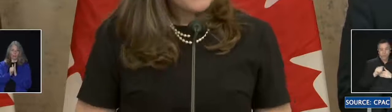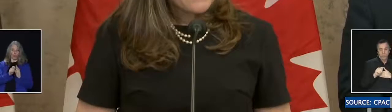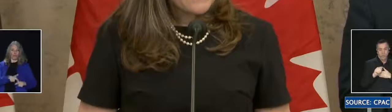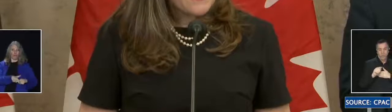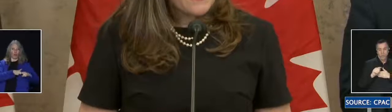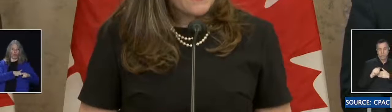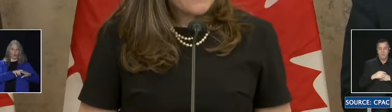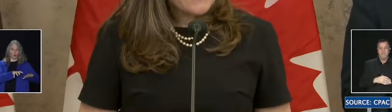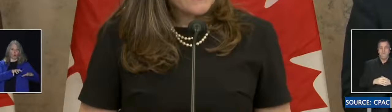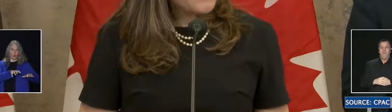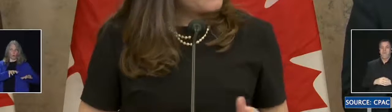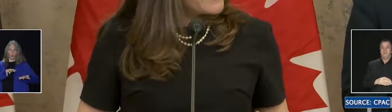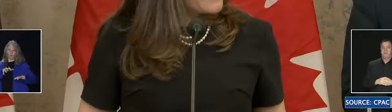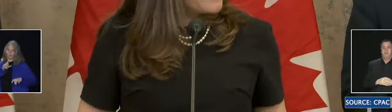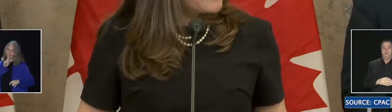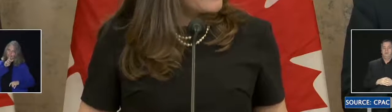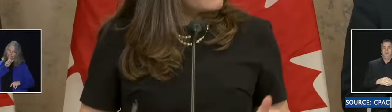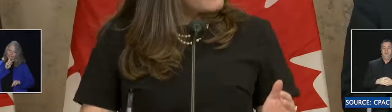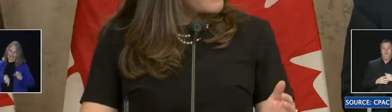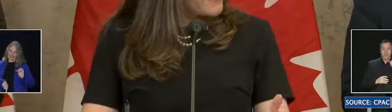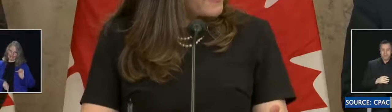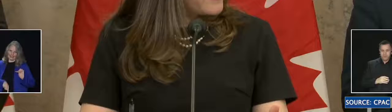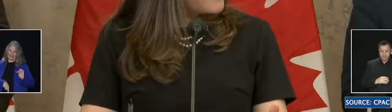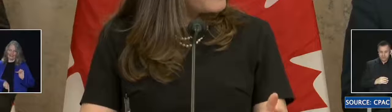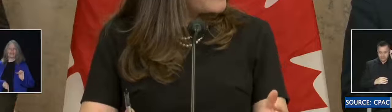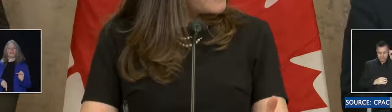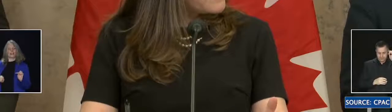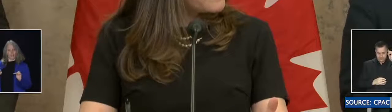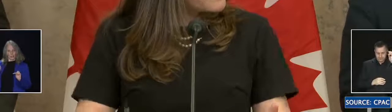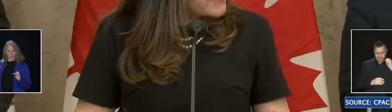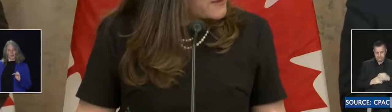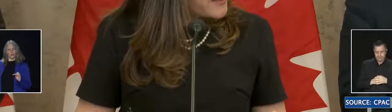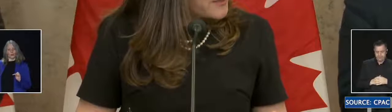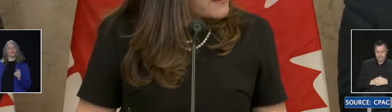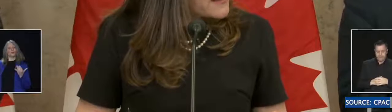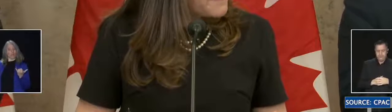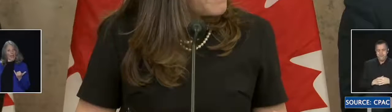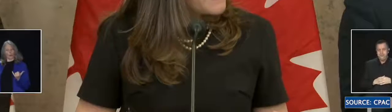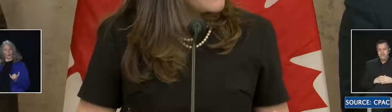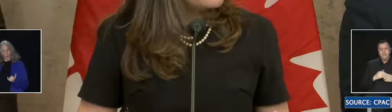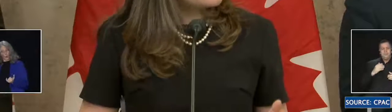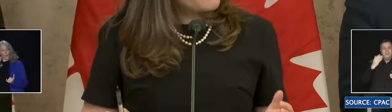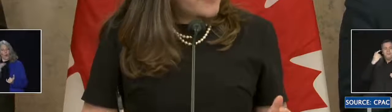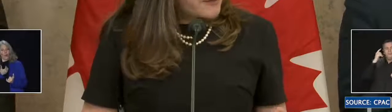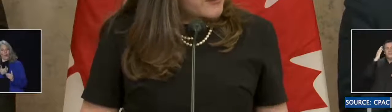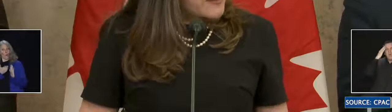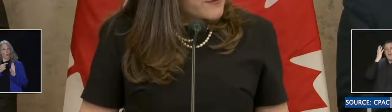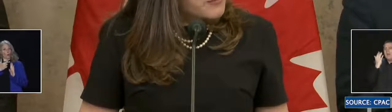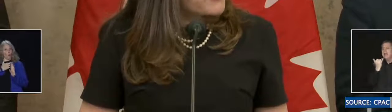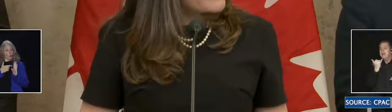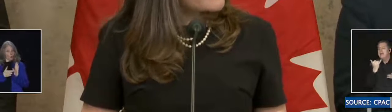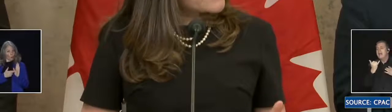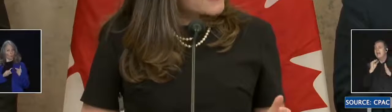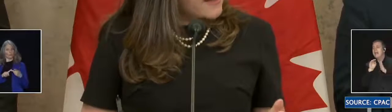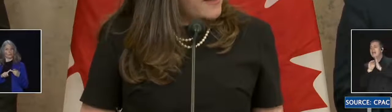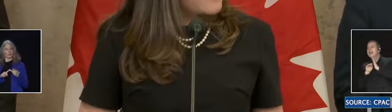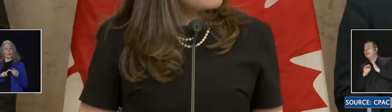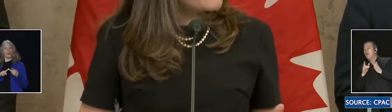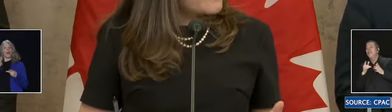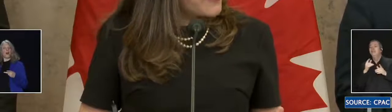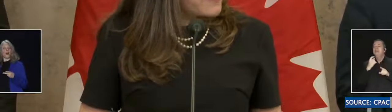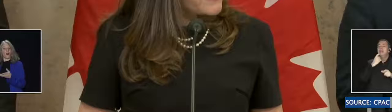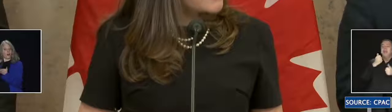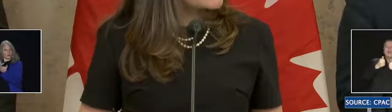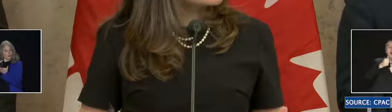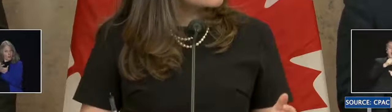frozen, you now have the regulations. The financial service providers